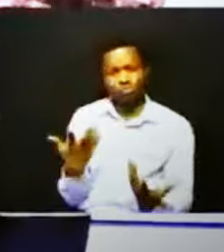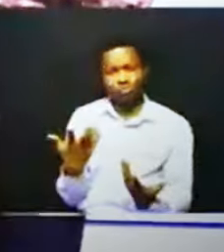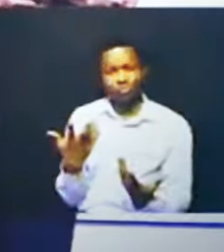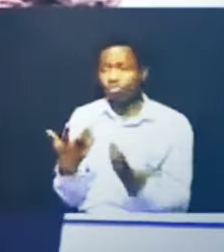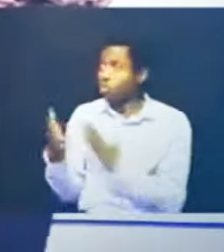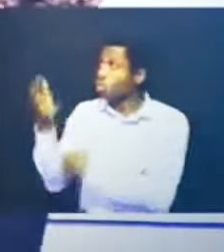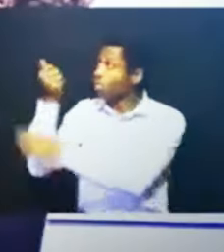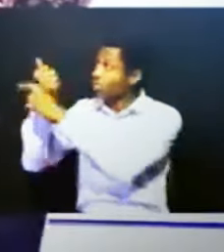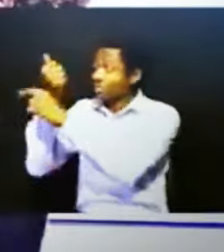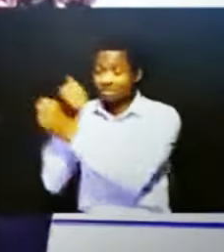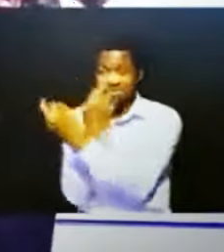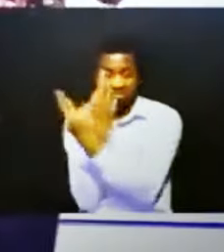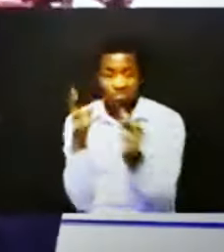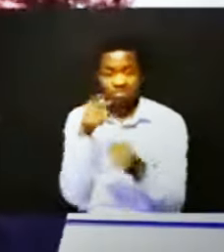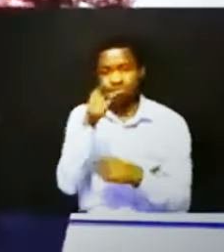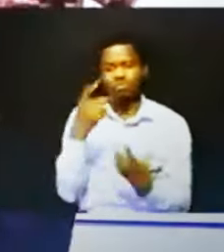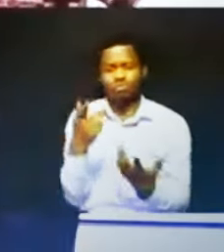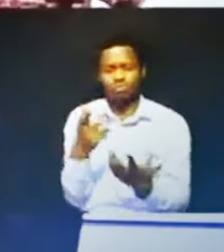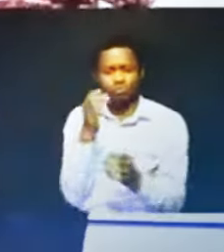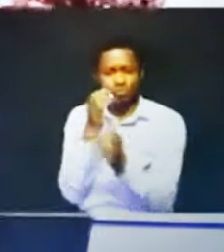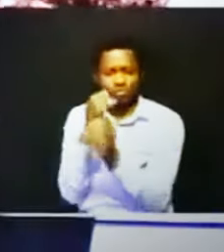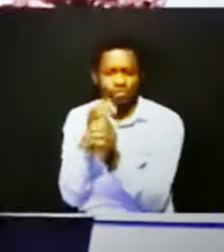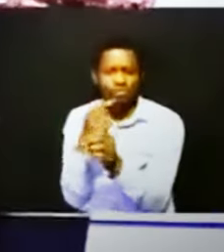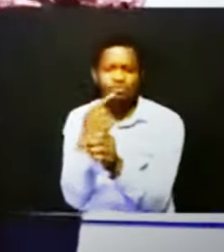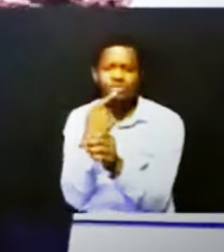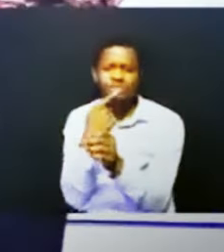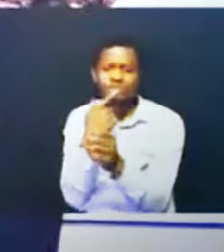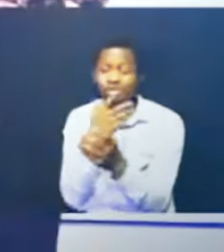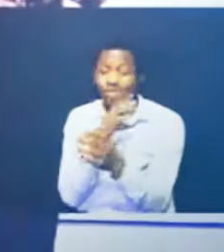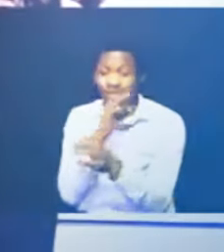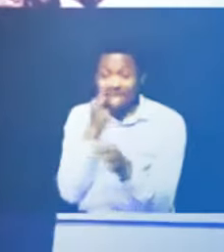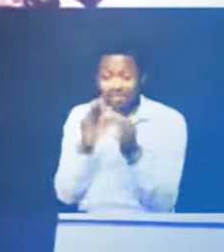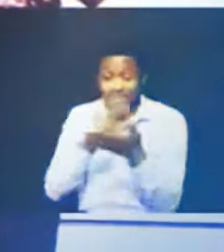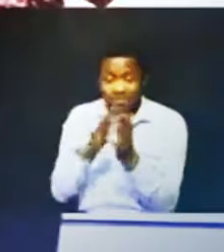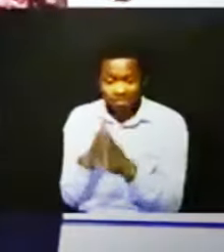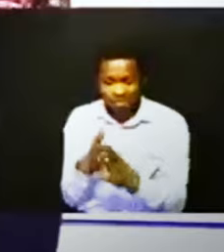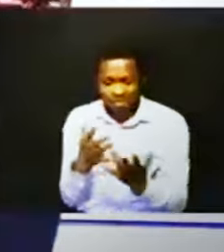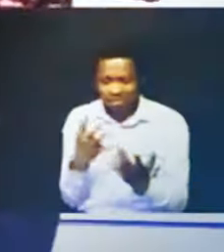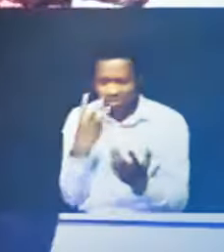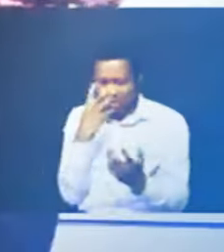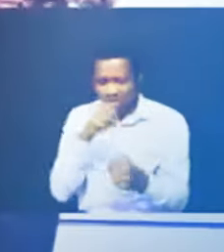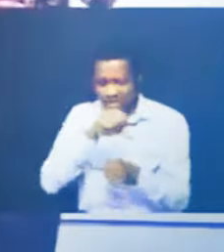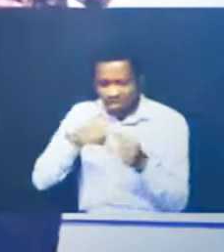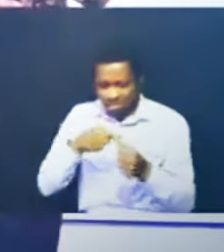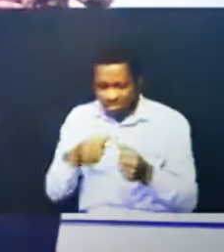redeemer. Let us watch our mouth when we are displeased about situations.